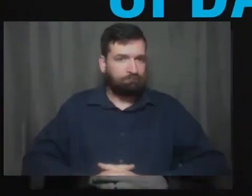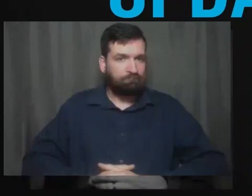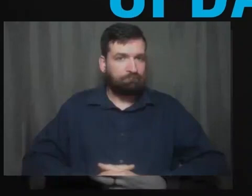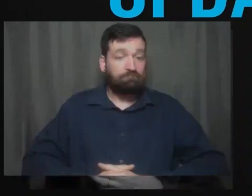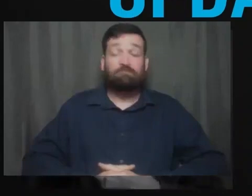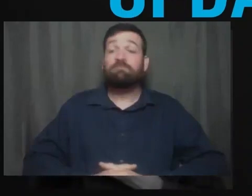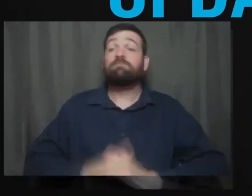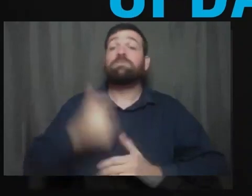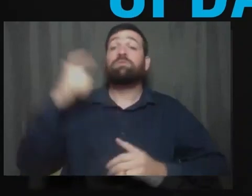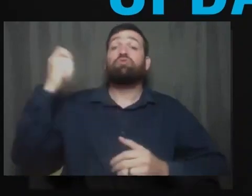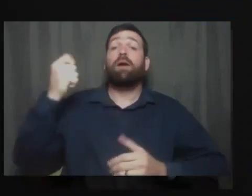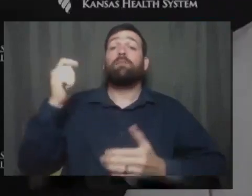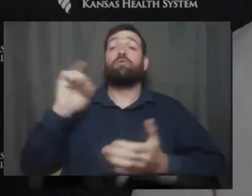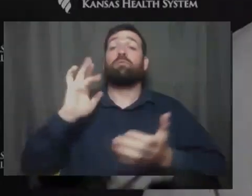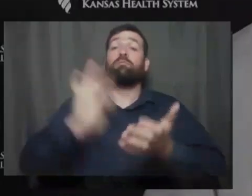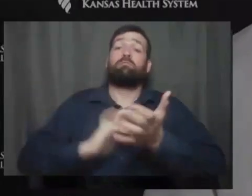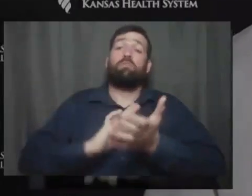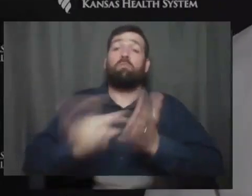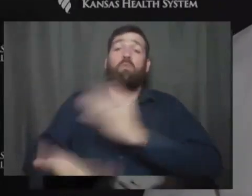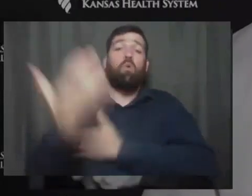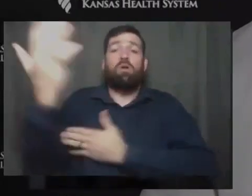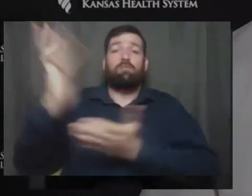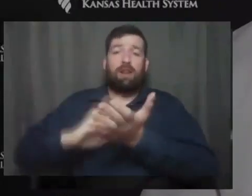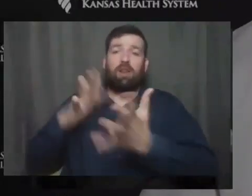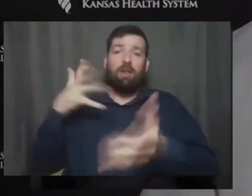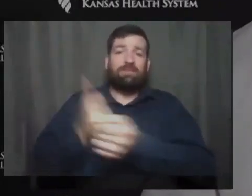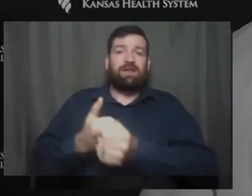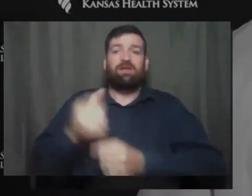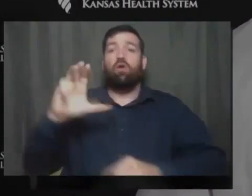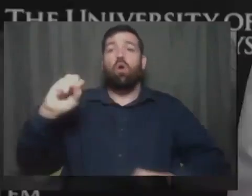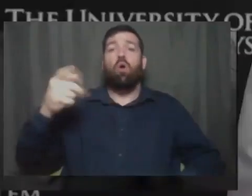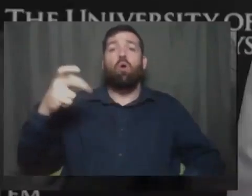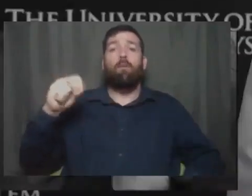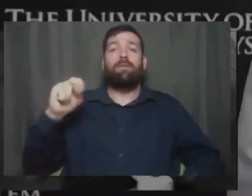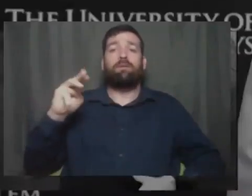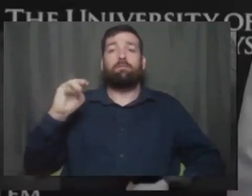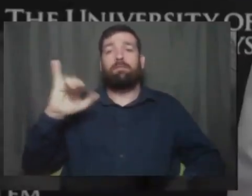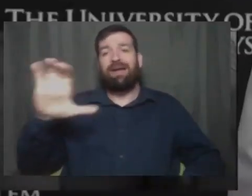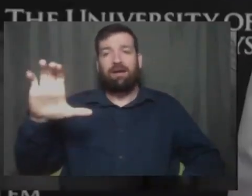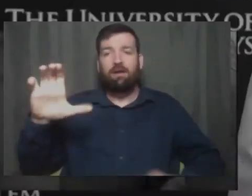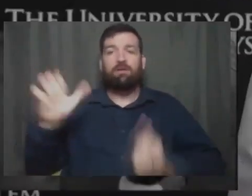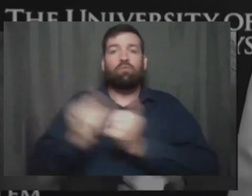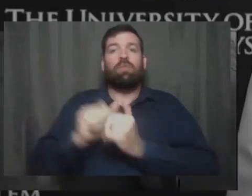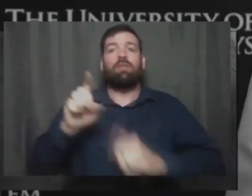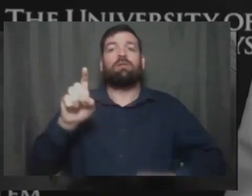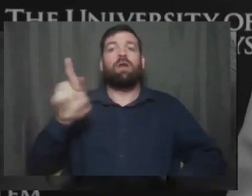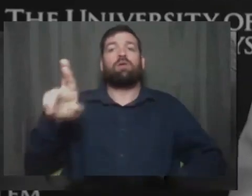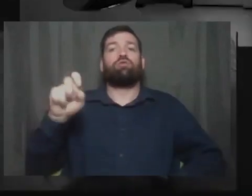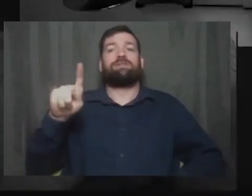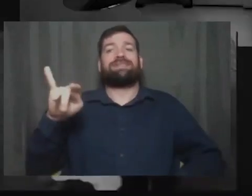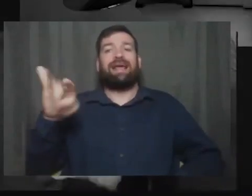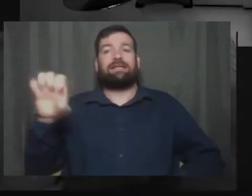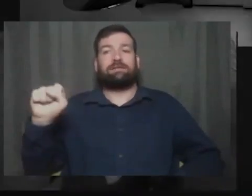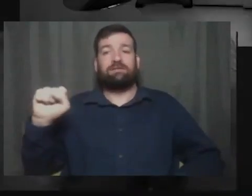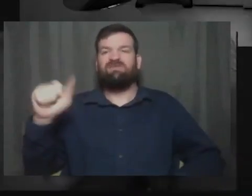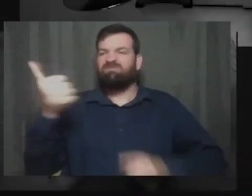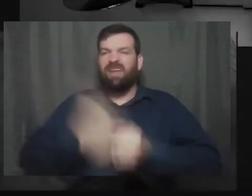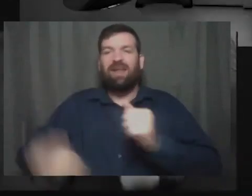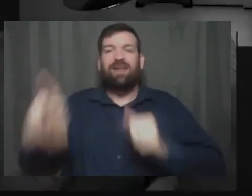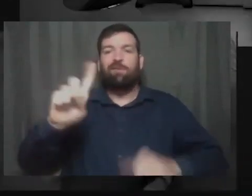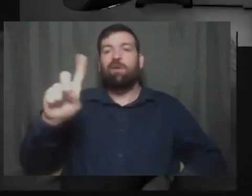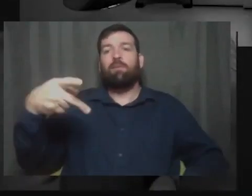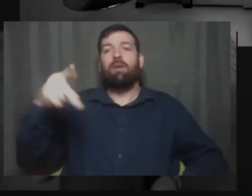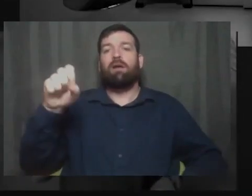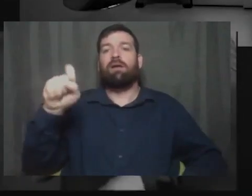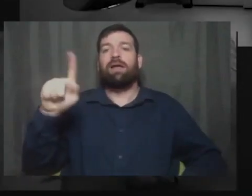Subscribe to our morning medical update and open mics with Dr. Stein's podcasts. Now, everywhere podcasts are available.